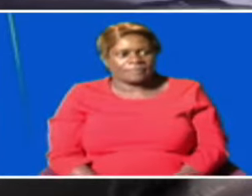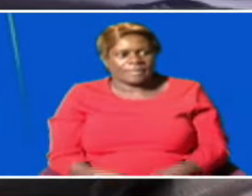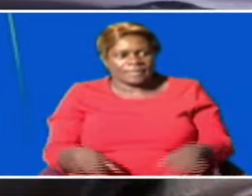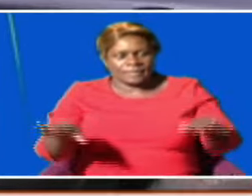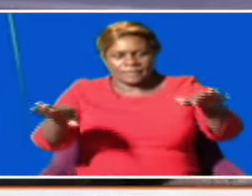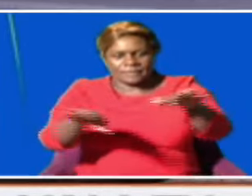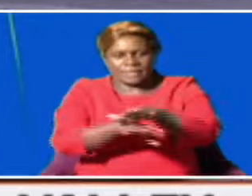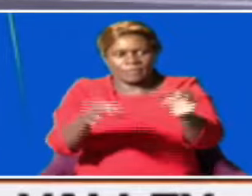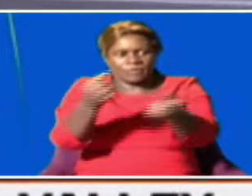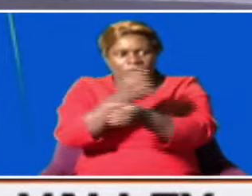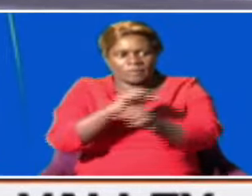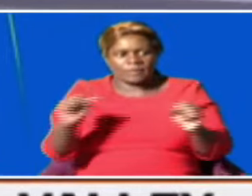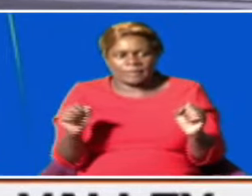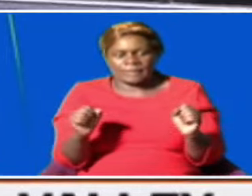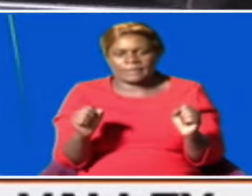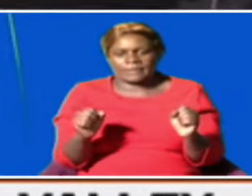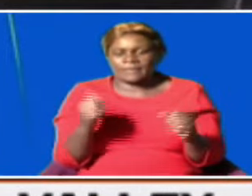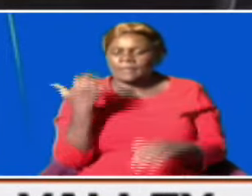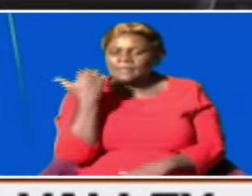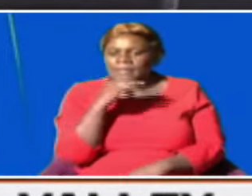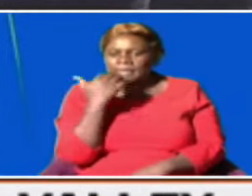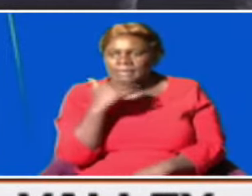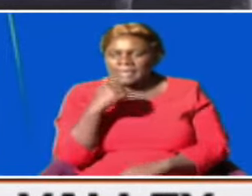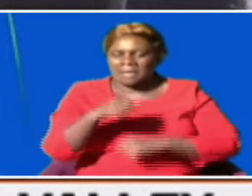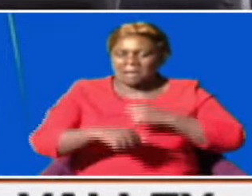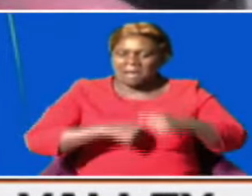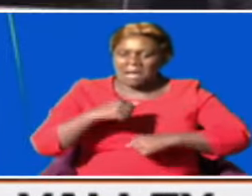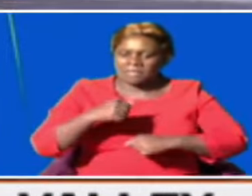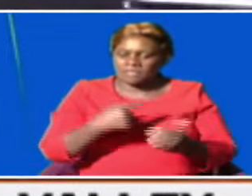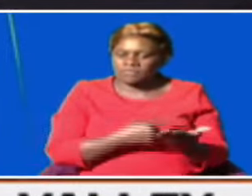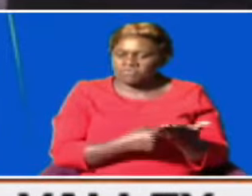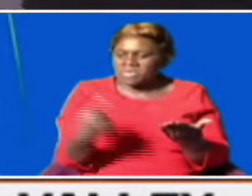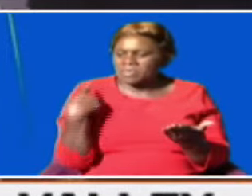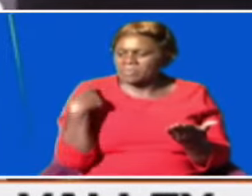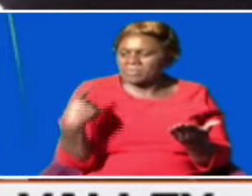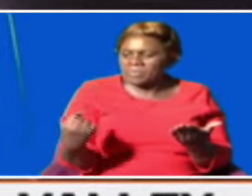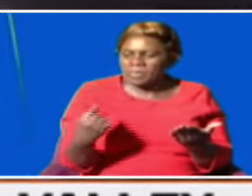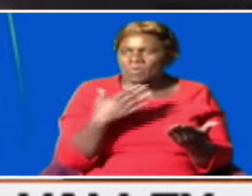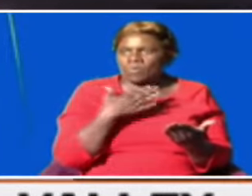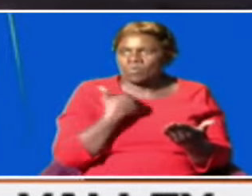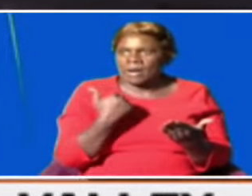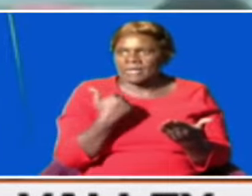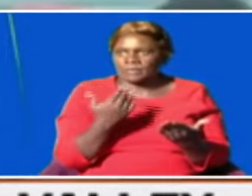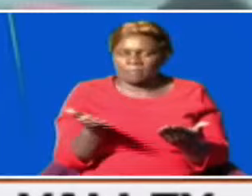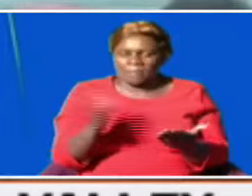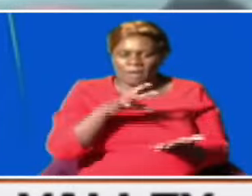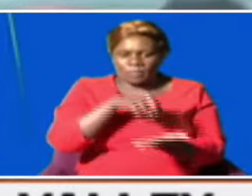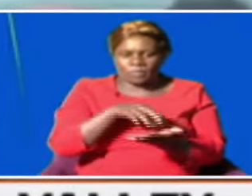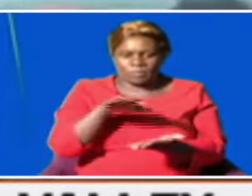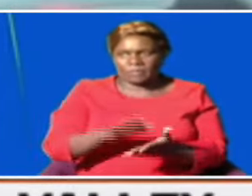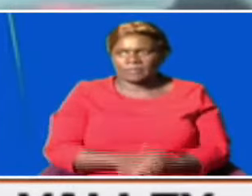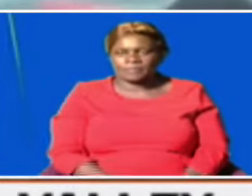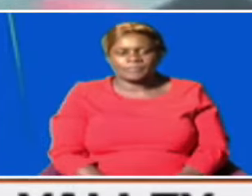Deputy President Rigathi Gachagua has been active this past week as he sought to reclaim his space.